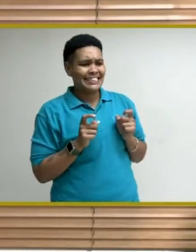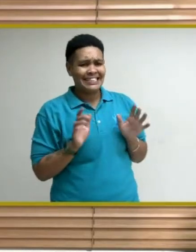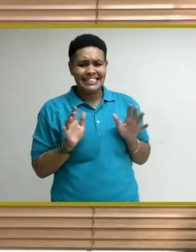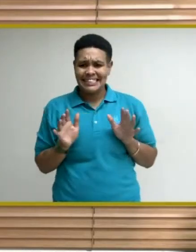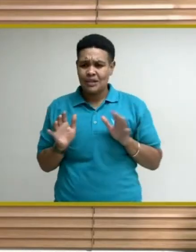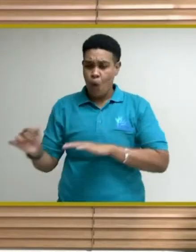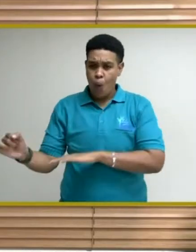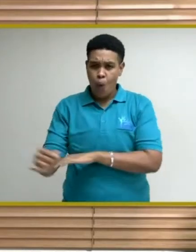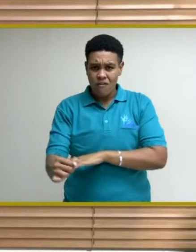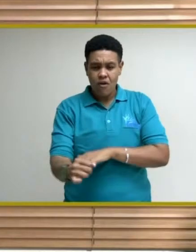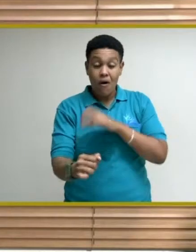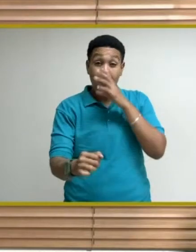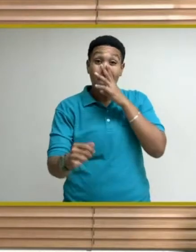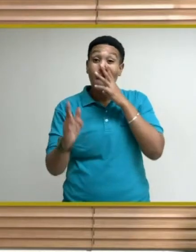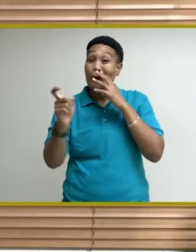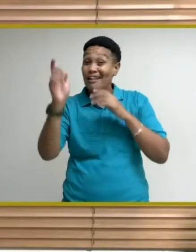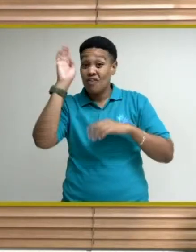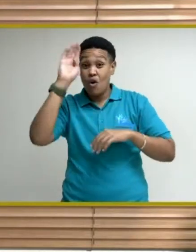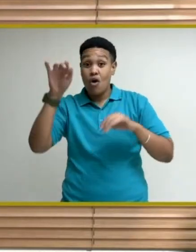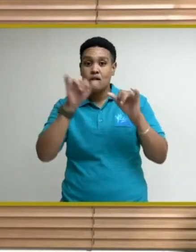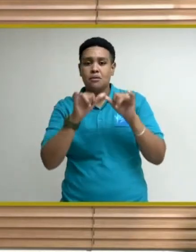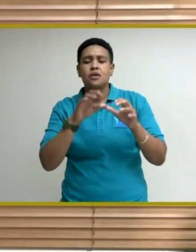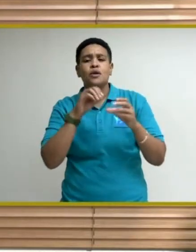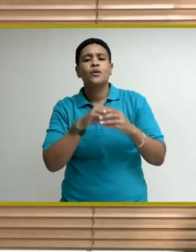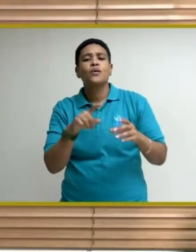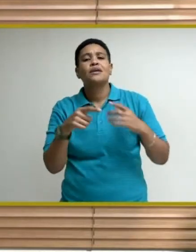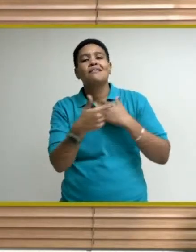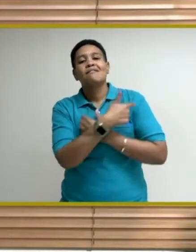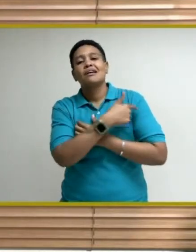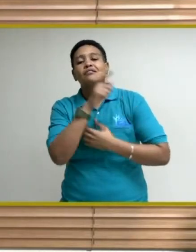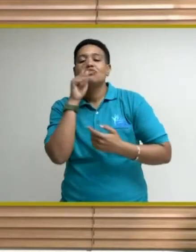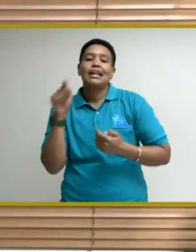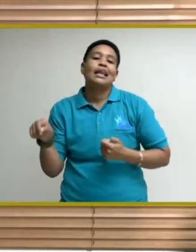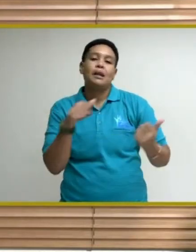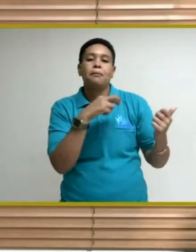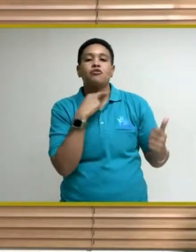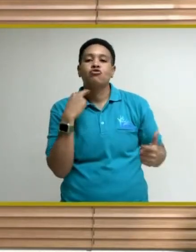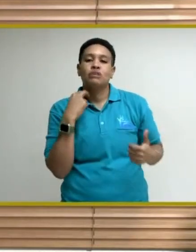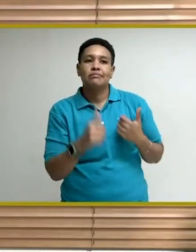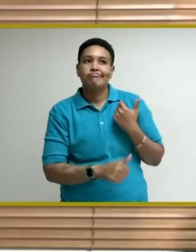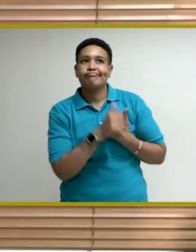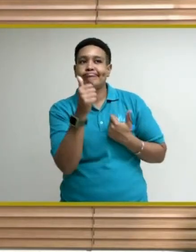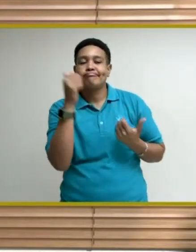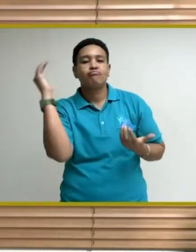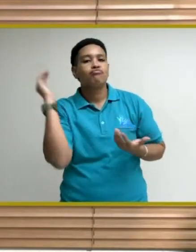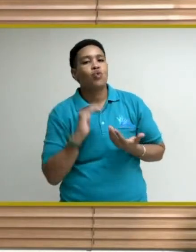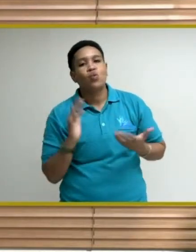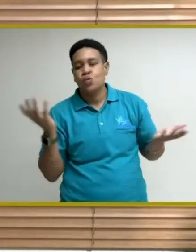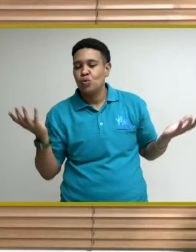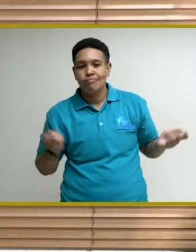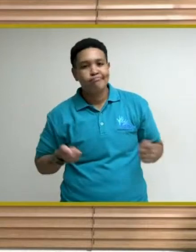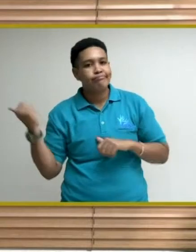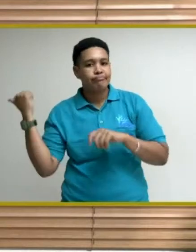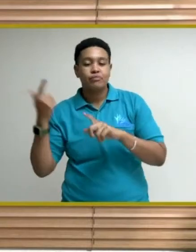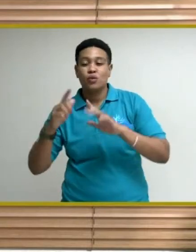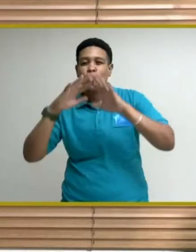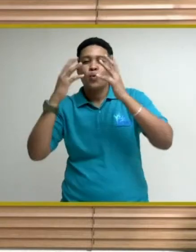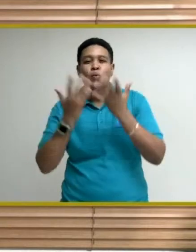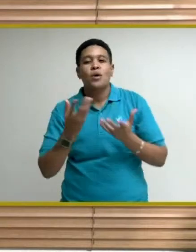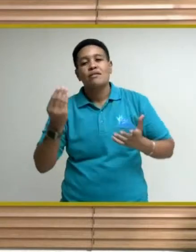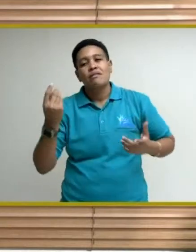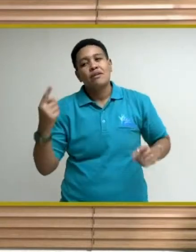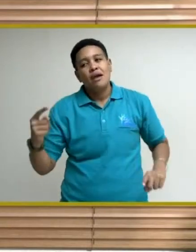measures, including the vaccines, eliminate the risk. And the world has gone through these scenarios